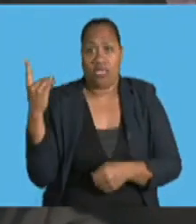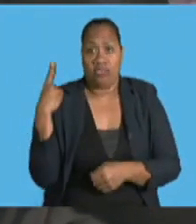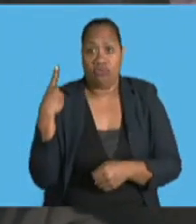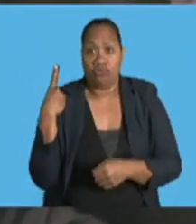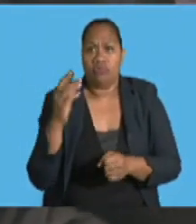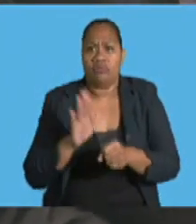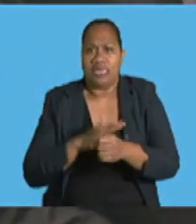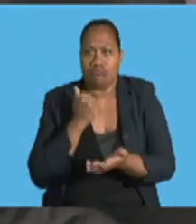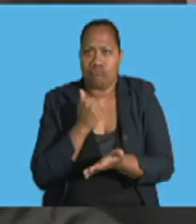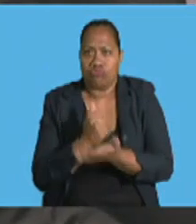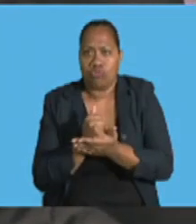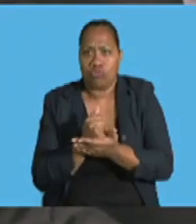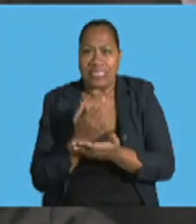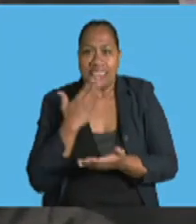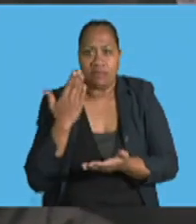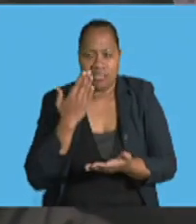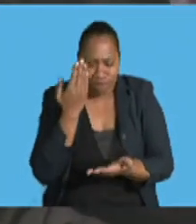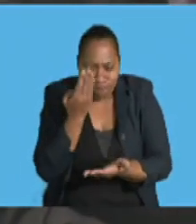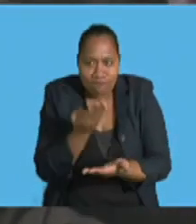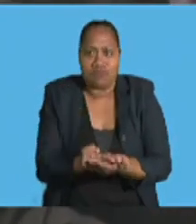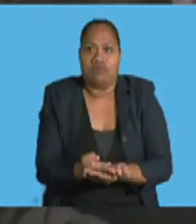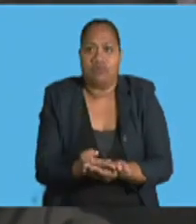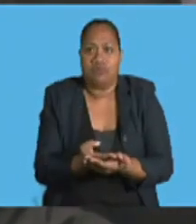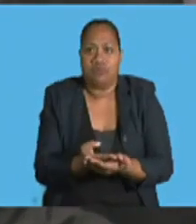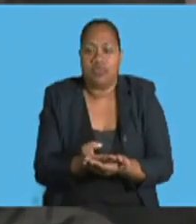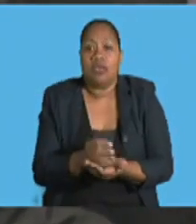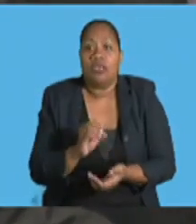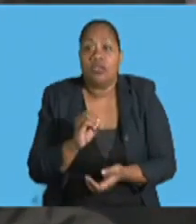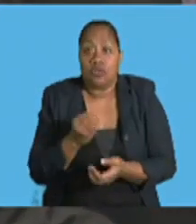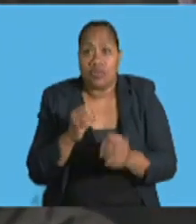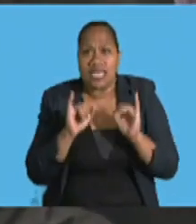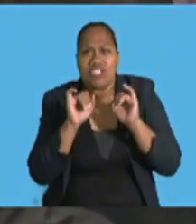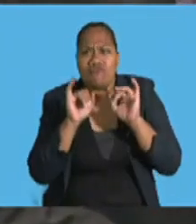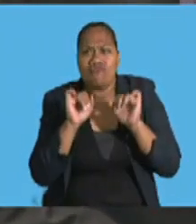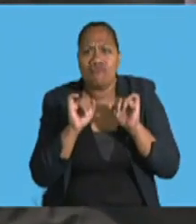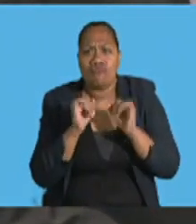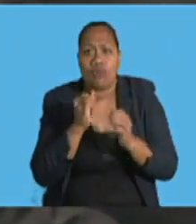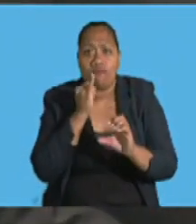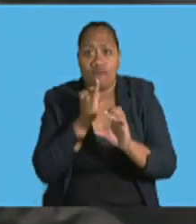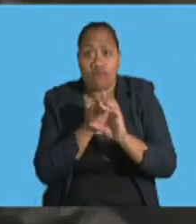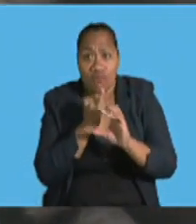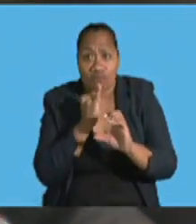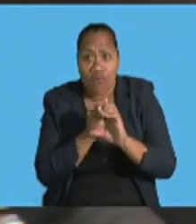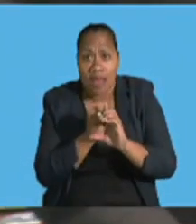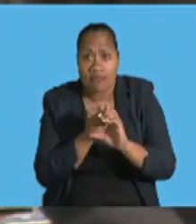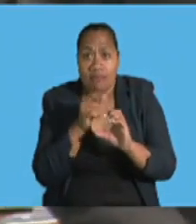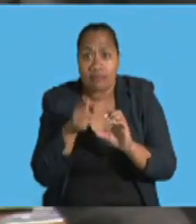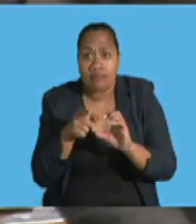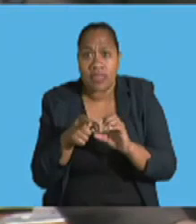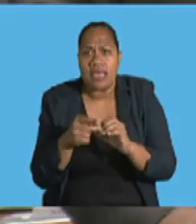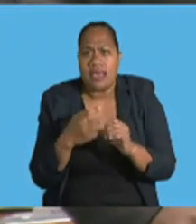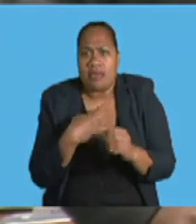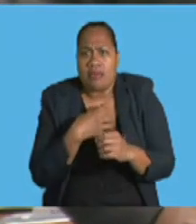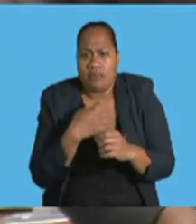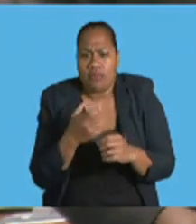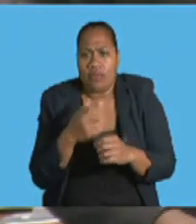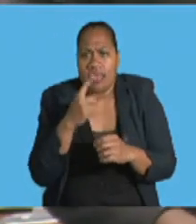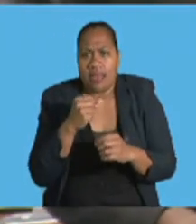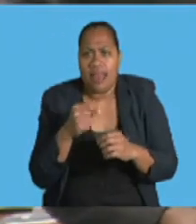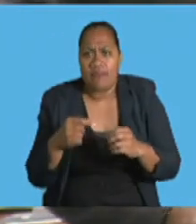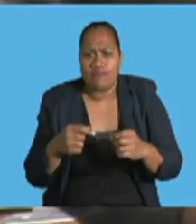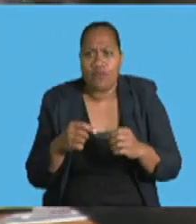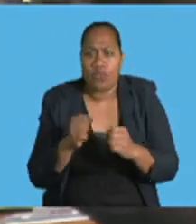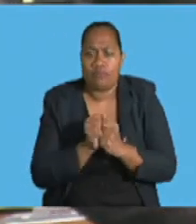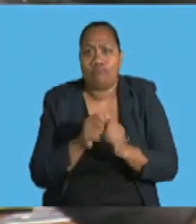facts in this August House, and while the issue of crime certainly is an effective means of gaining political mileage, We owe it to the people